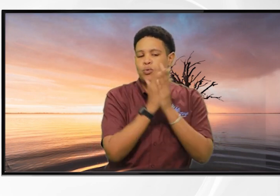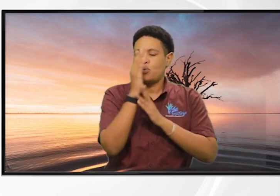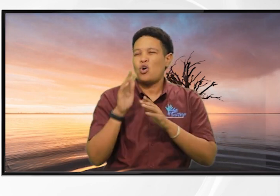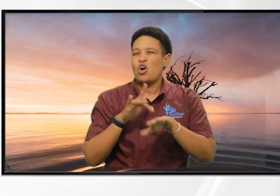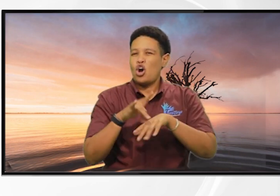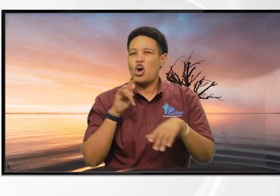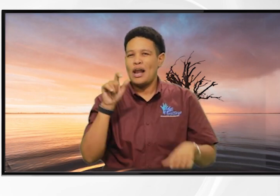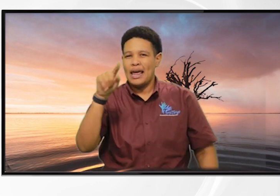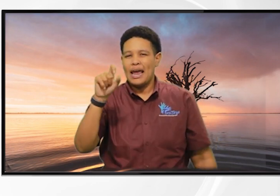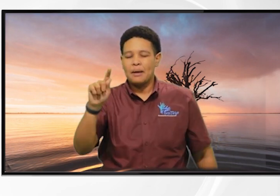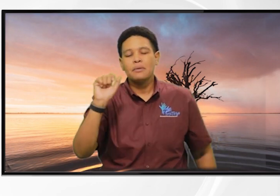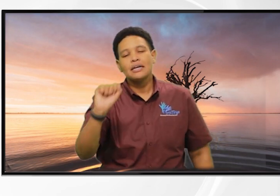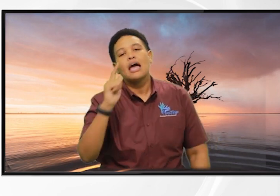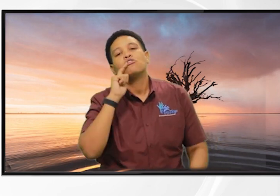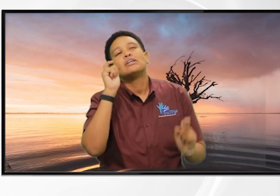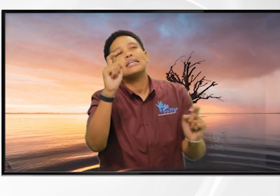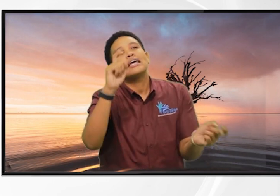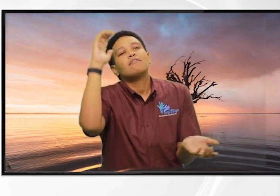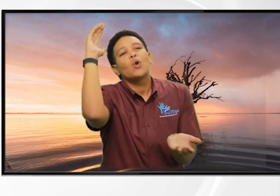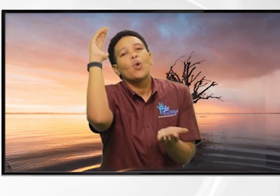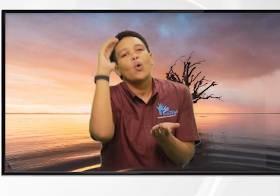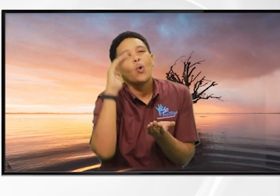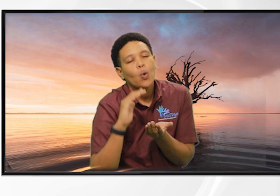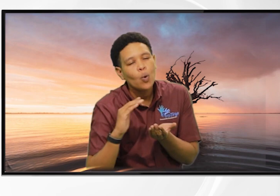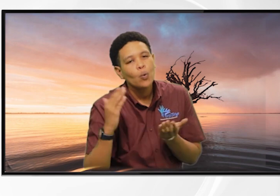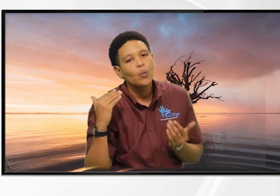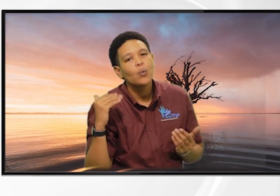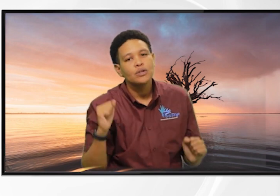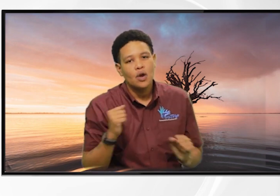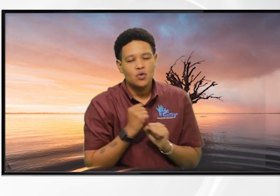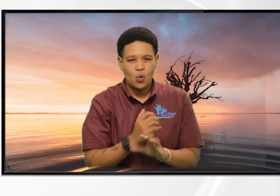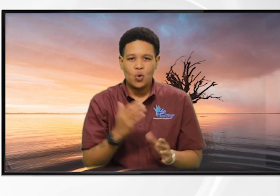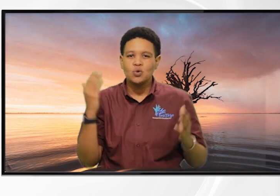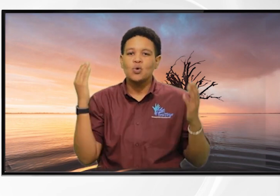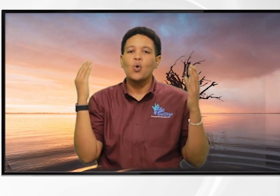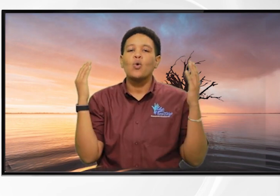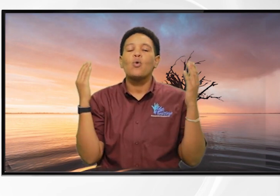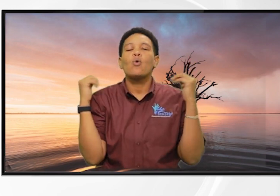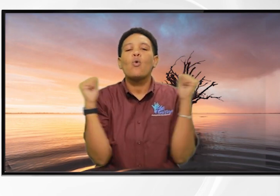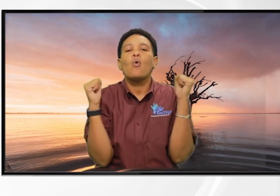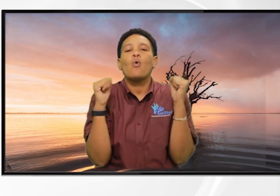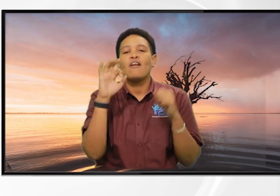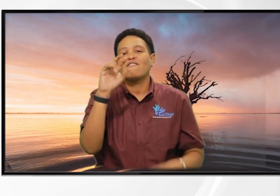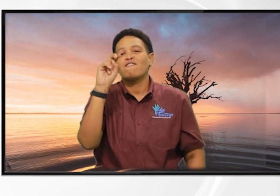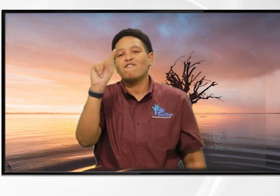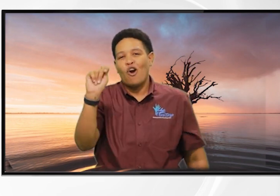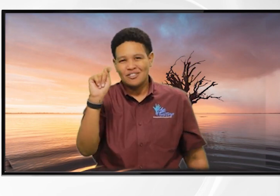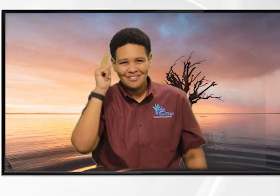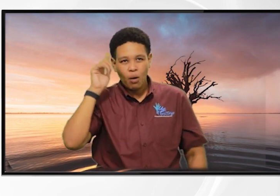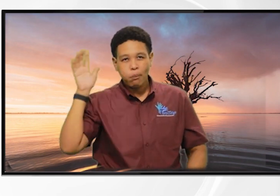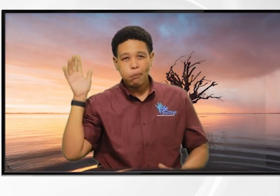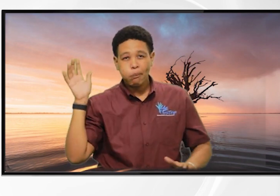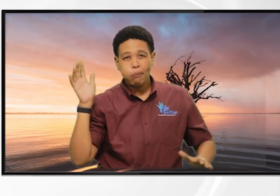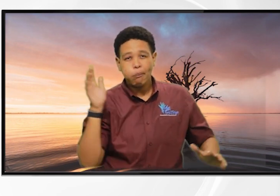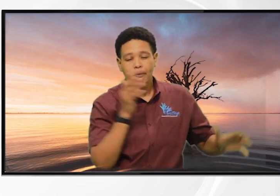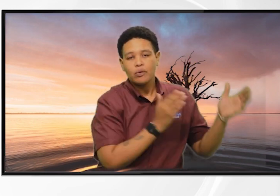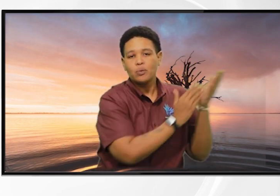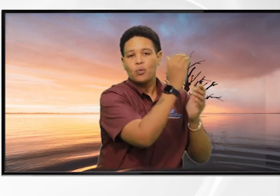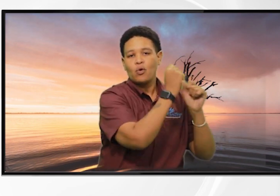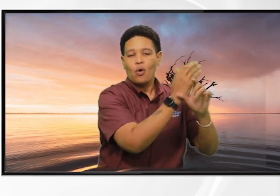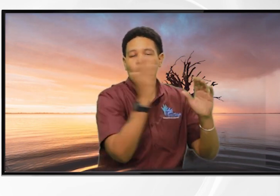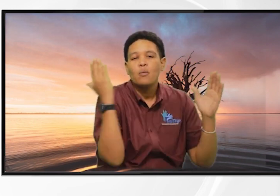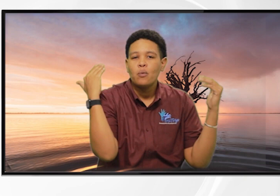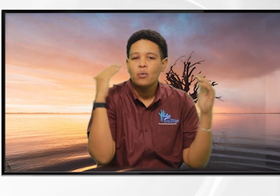April can substantially lower minimum temperatures. It should be noted that there is, in general,